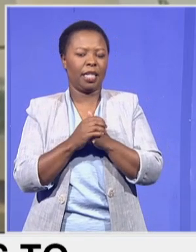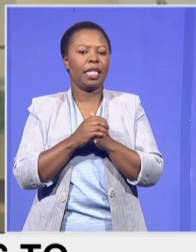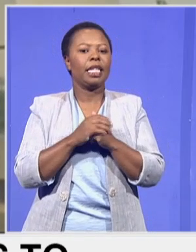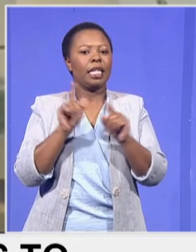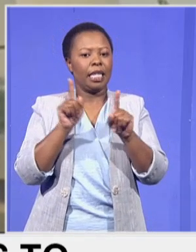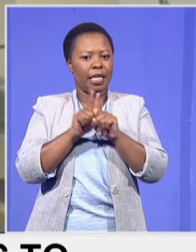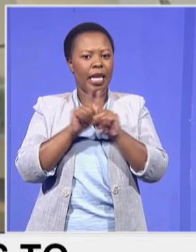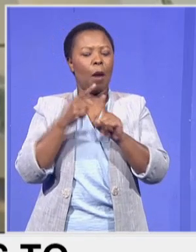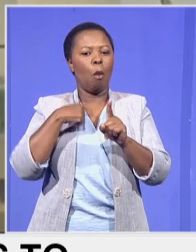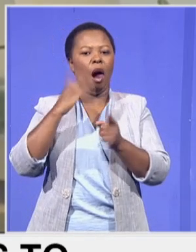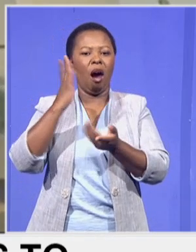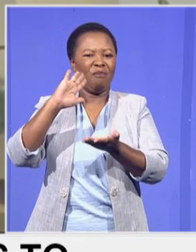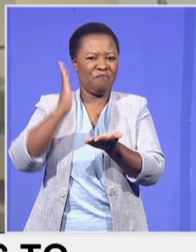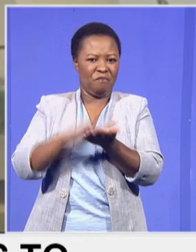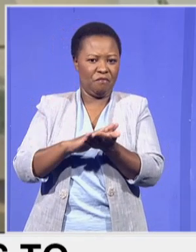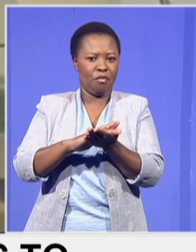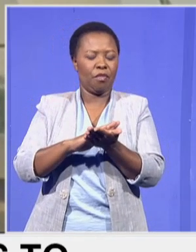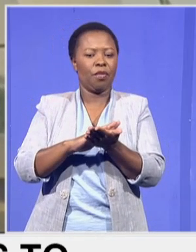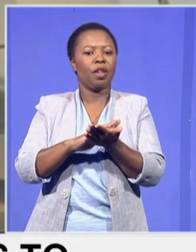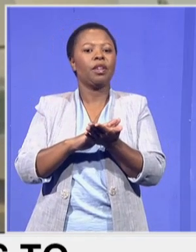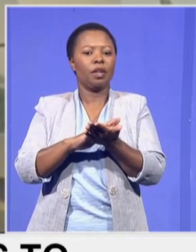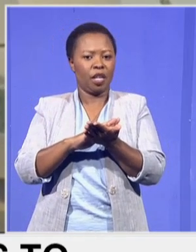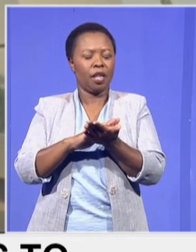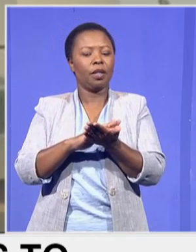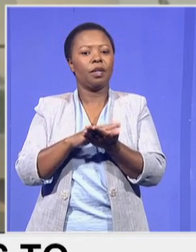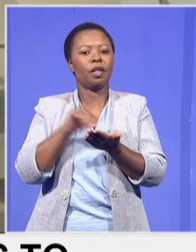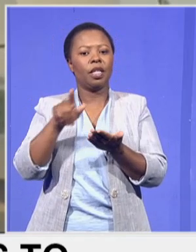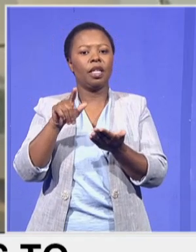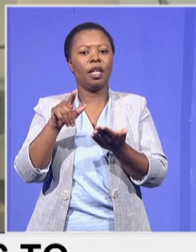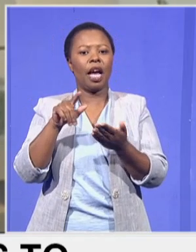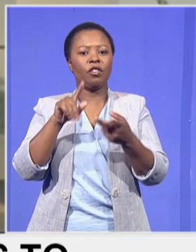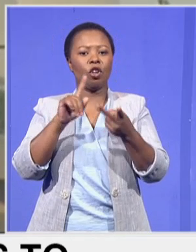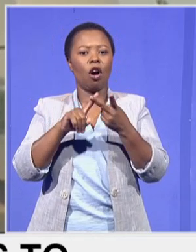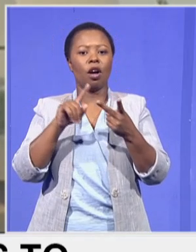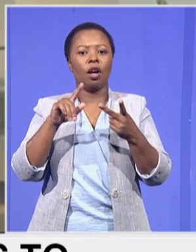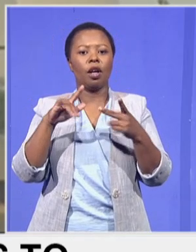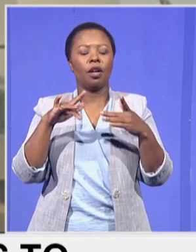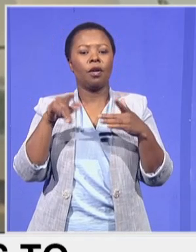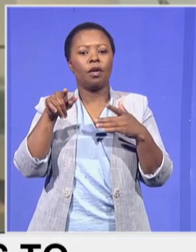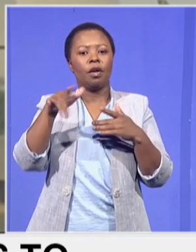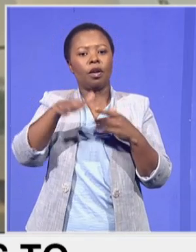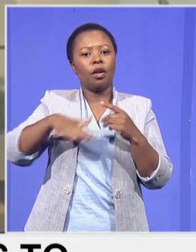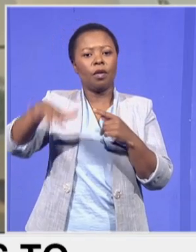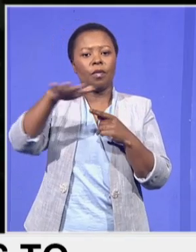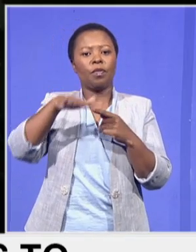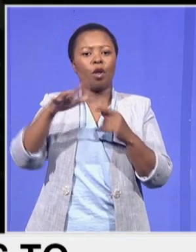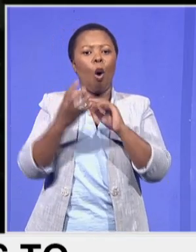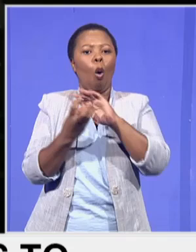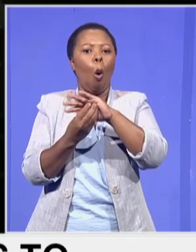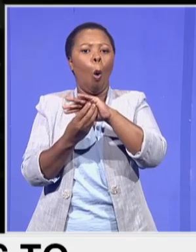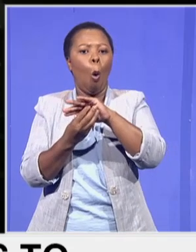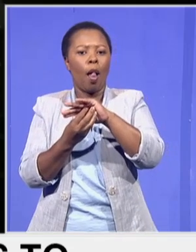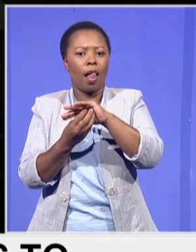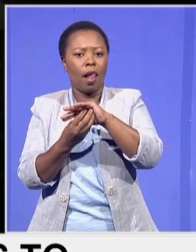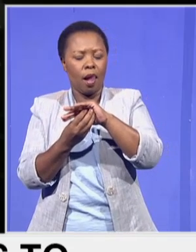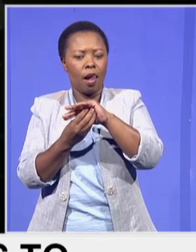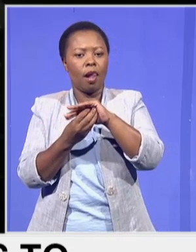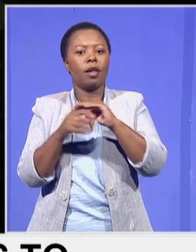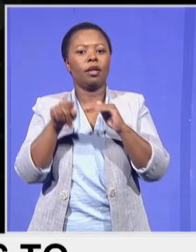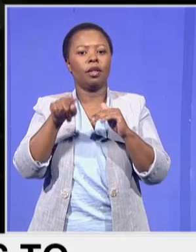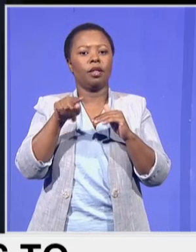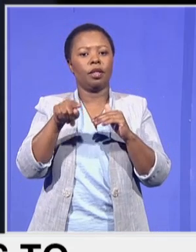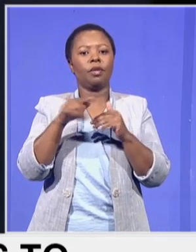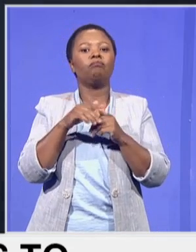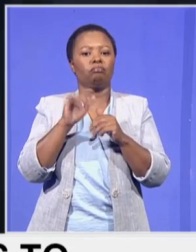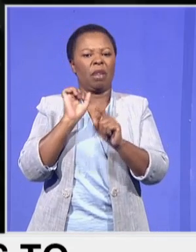depleted those live stockpiles, and then the strategic piles where there's lots of coal then was quite severely